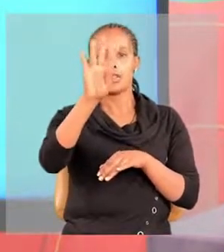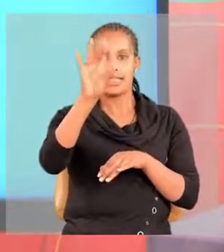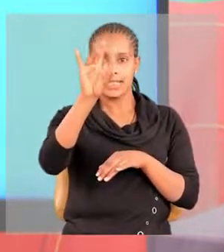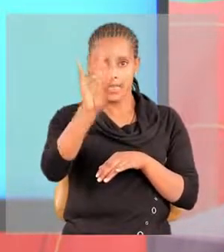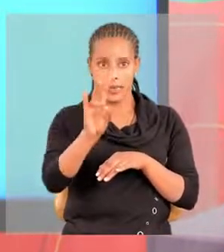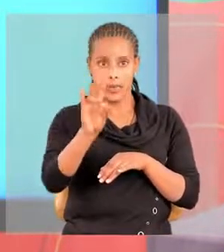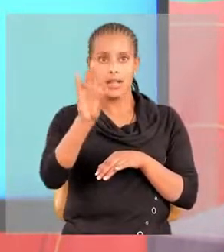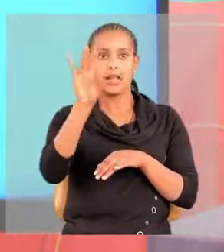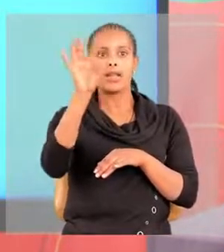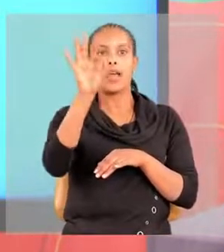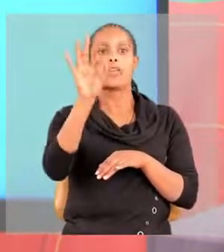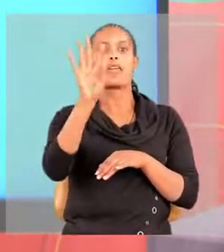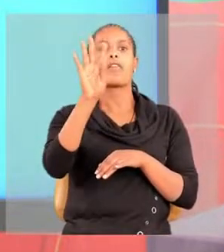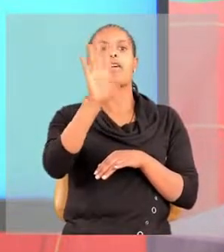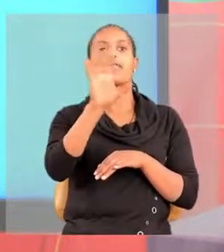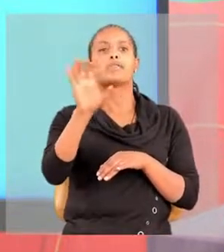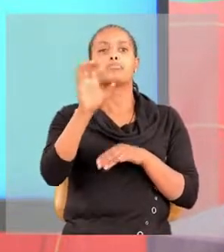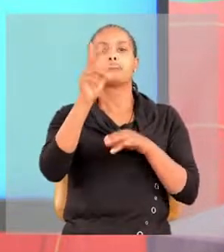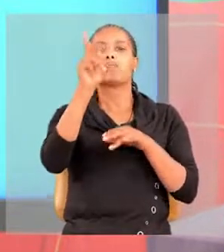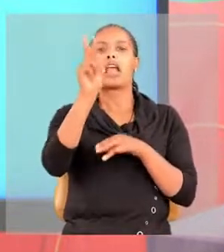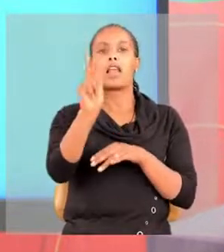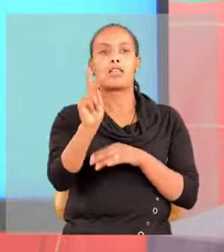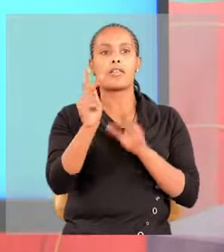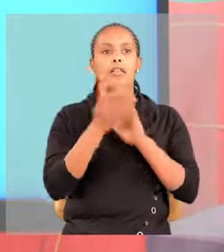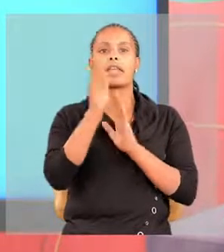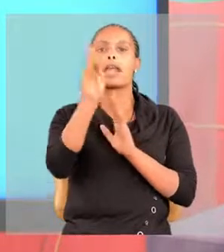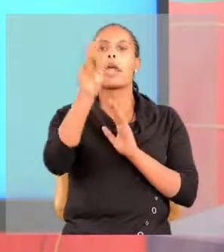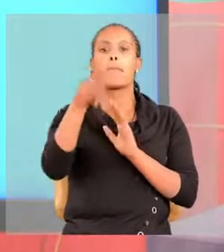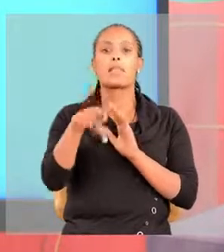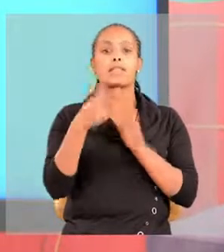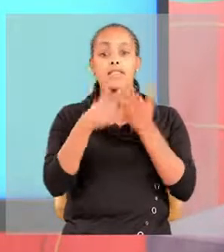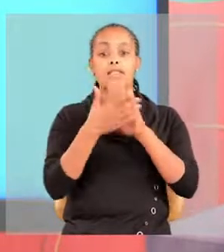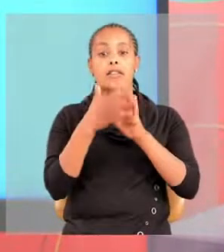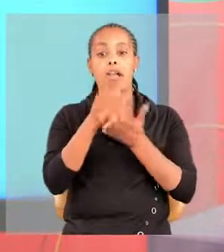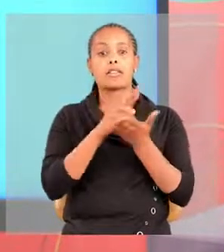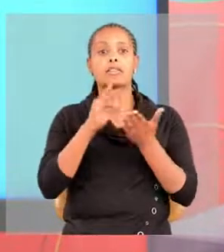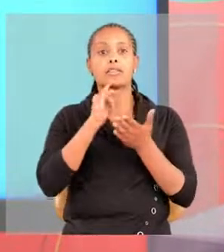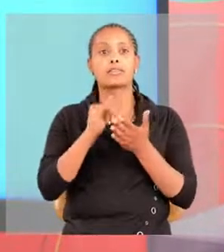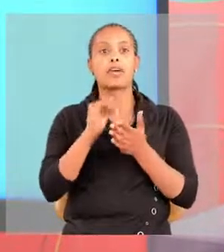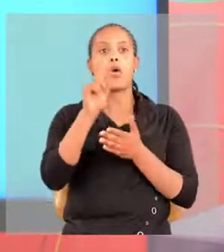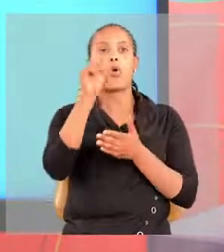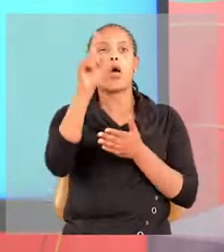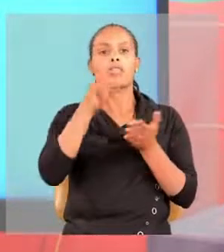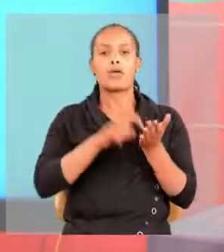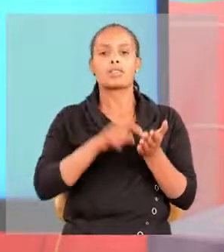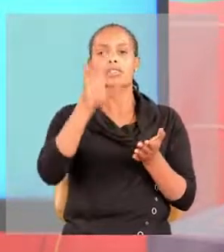447.9, at 500 Kelvin, Kp for this reaction is